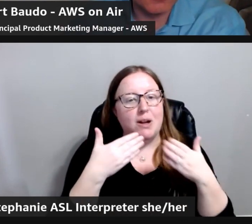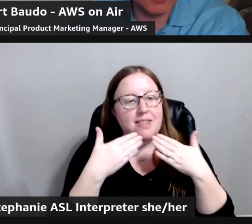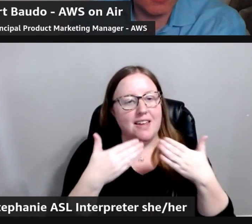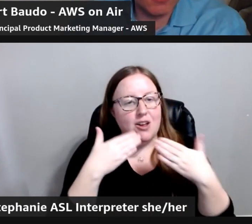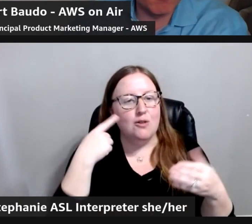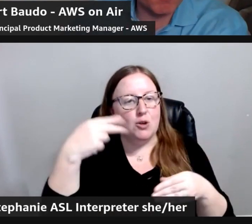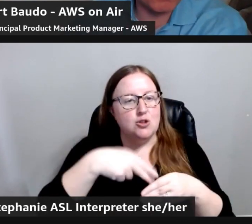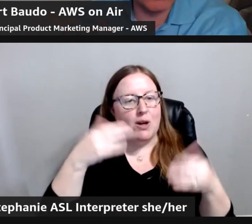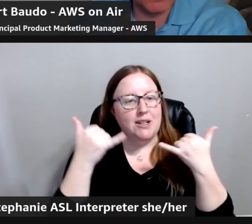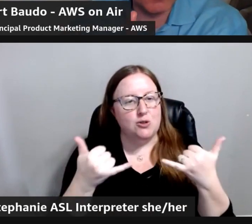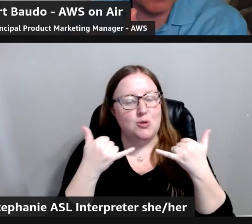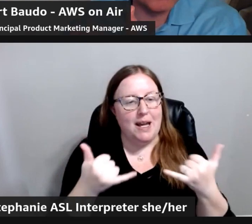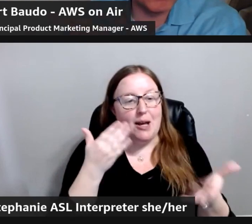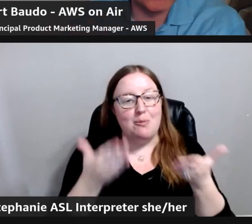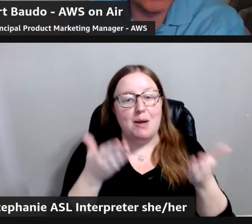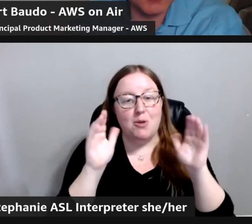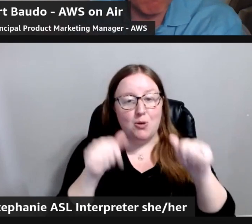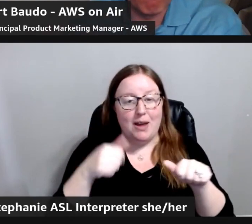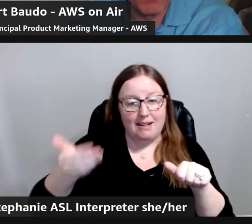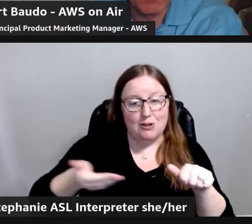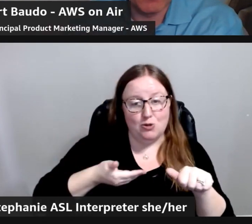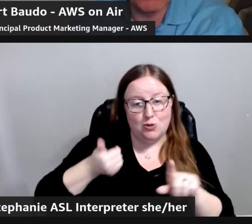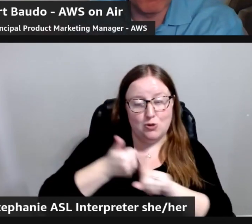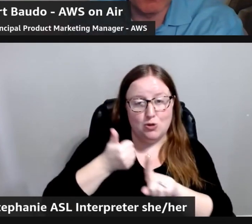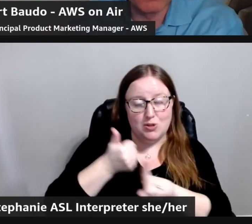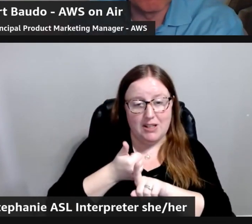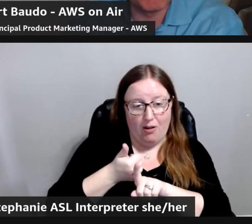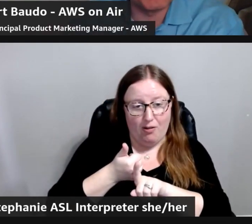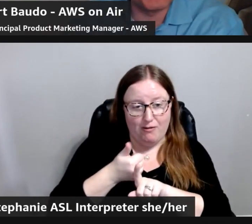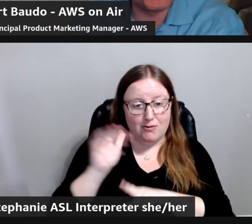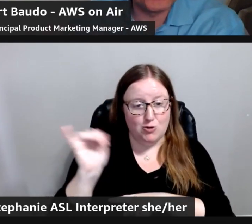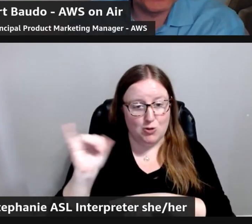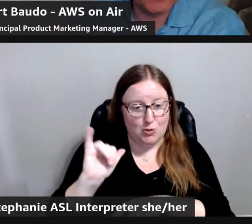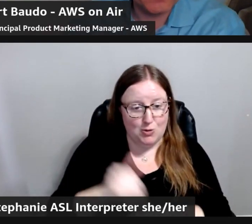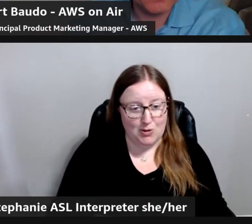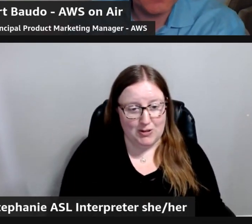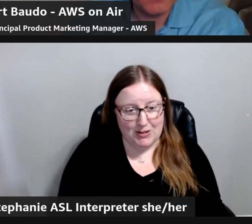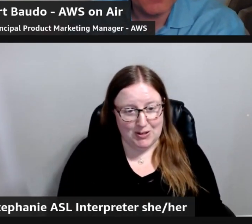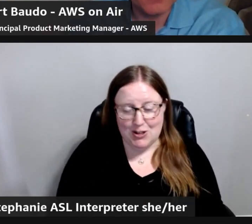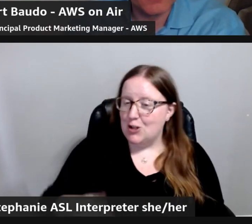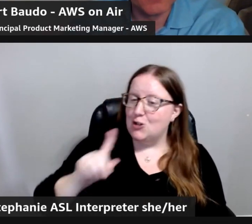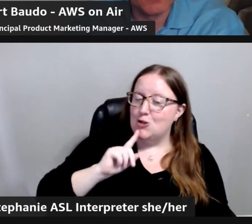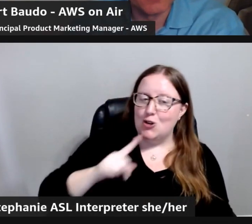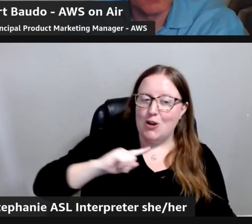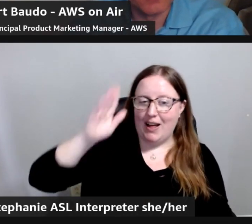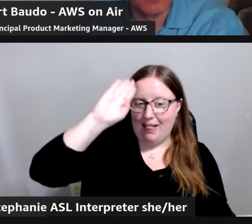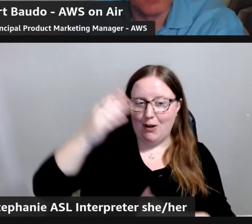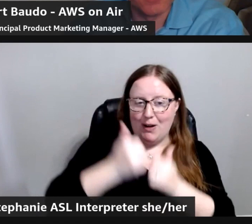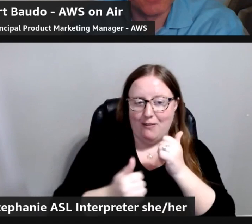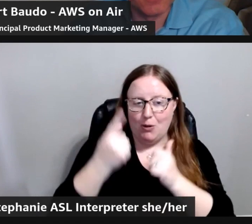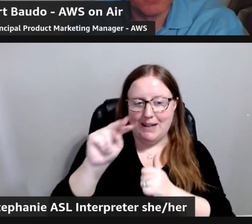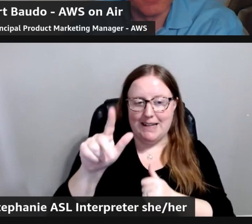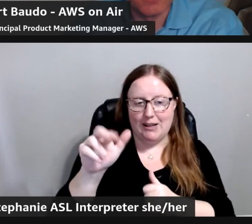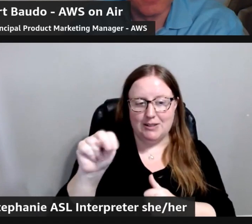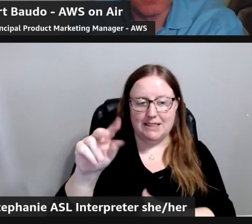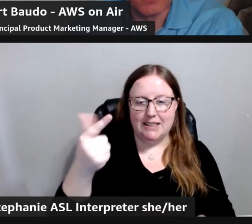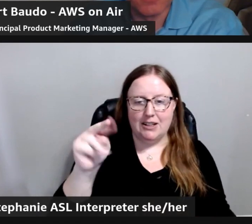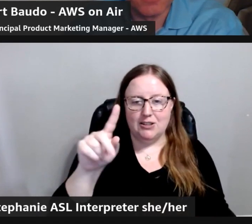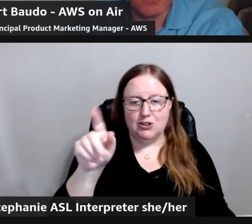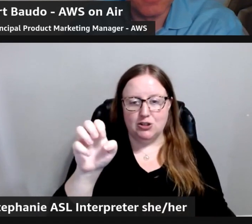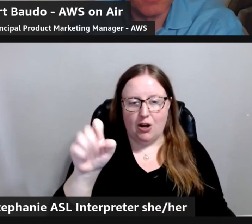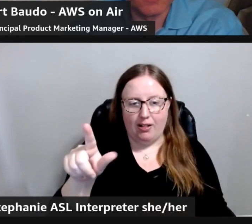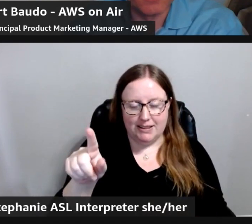us today, and maybe you can intro yourself as well. Absolutely. Hi, everybody. I'm Nelson Gonzalez. I'm the head of global